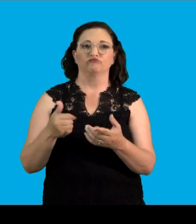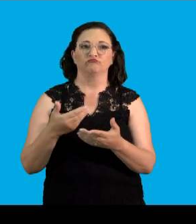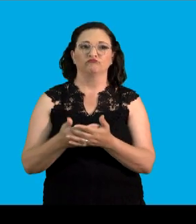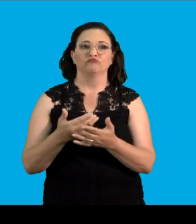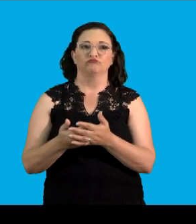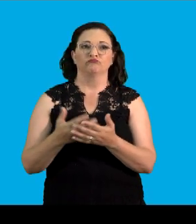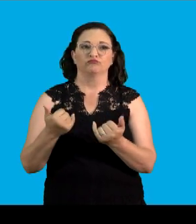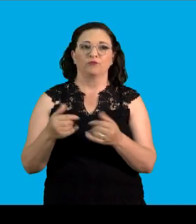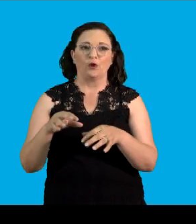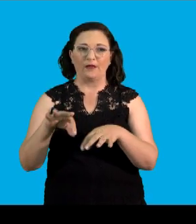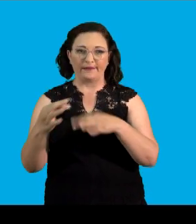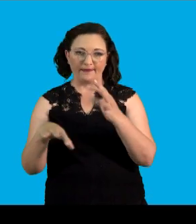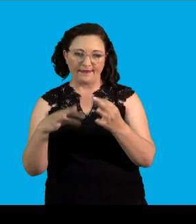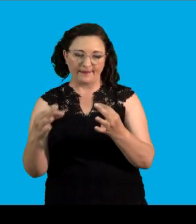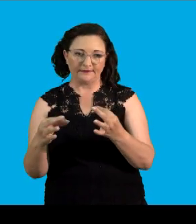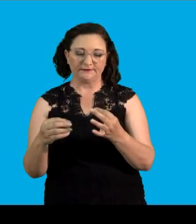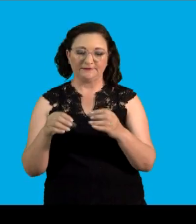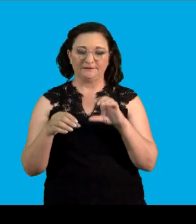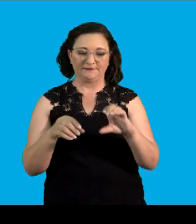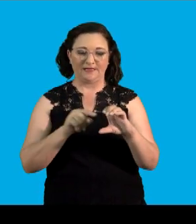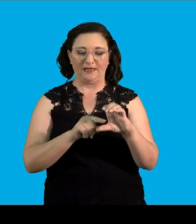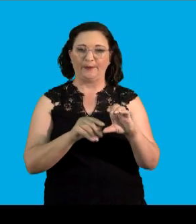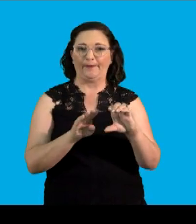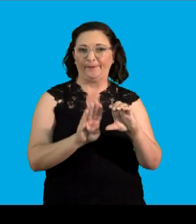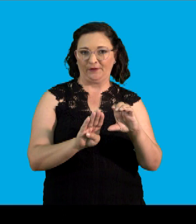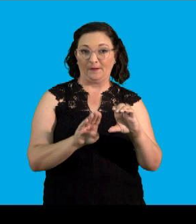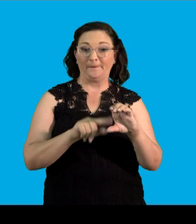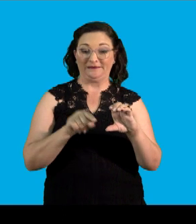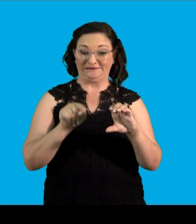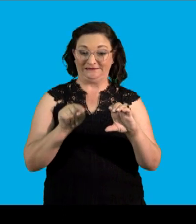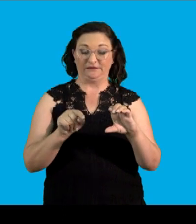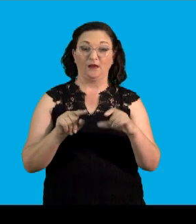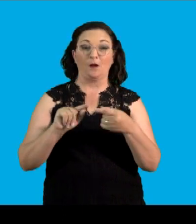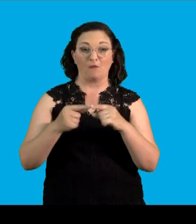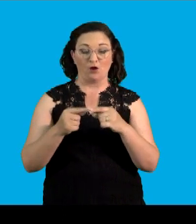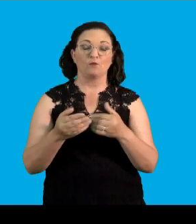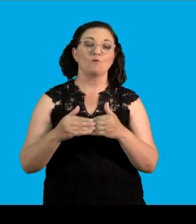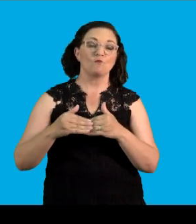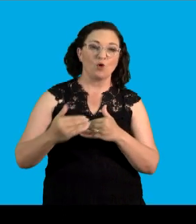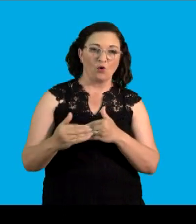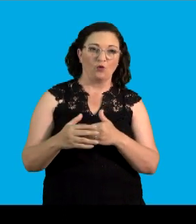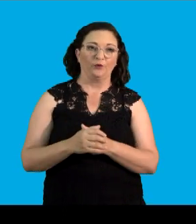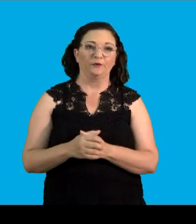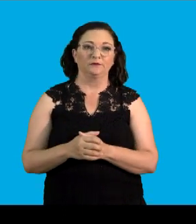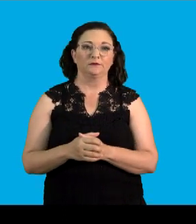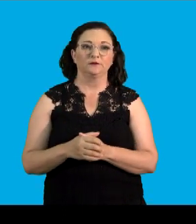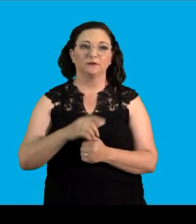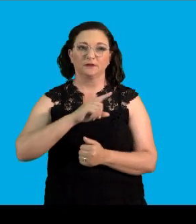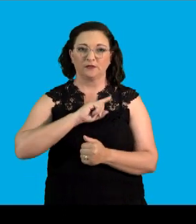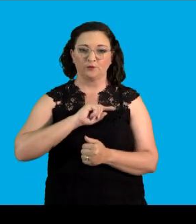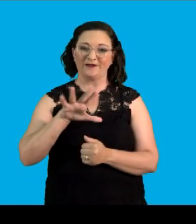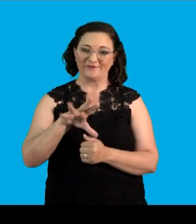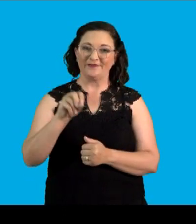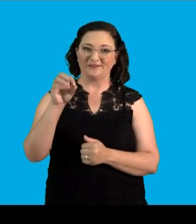is mostly found in your section B, and as you can see, it holds the majority here. Majority of the marks is 80 marks,